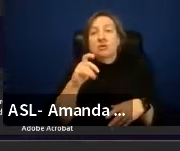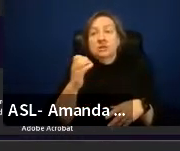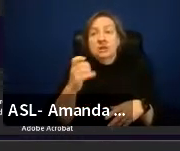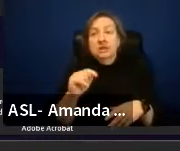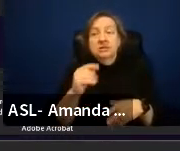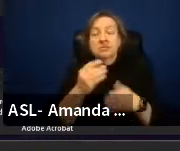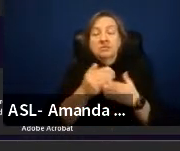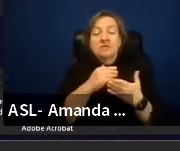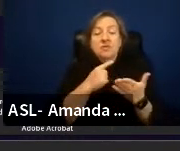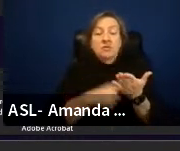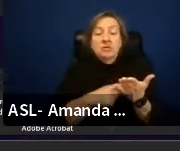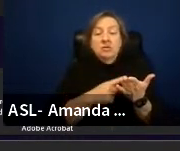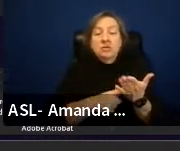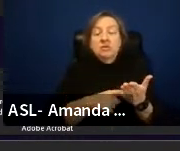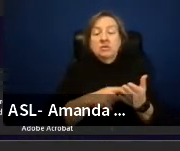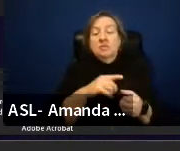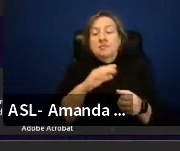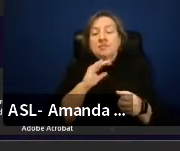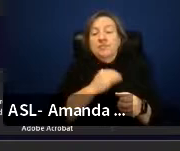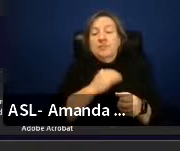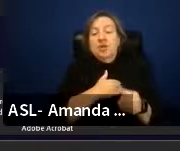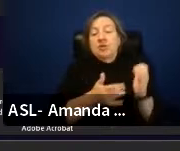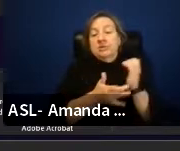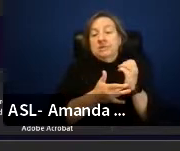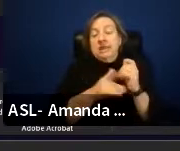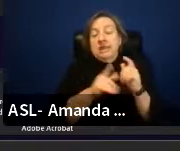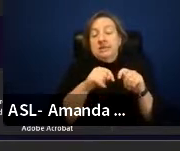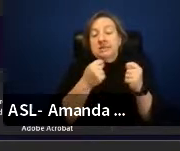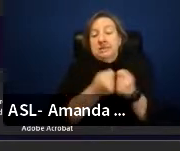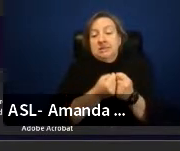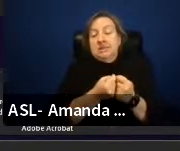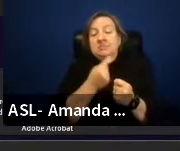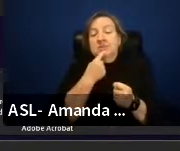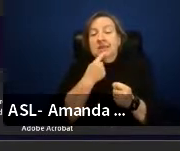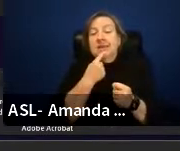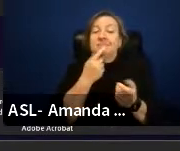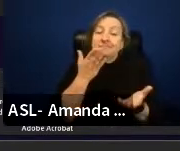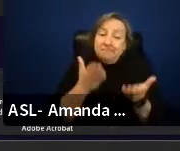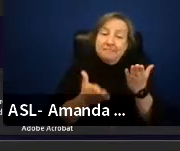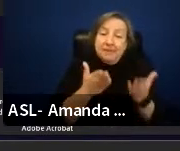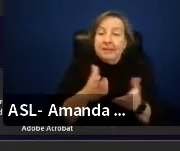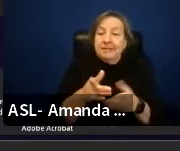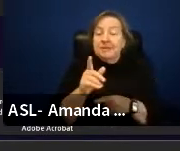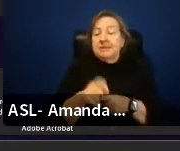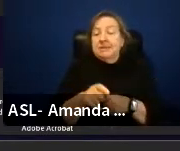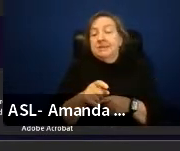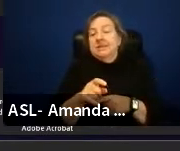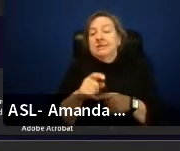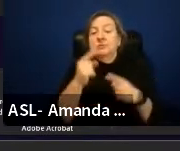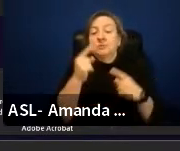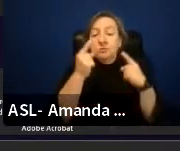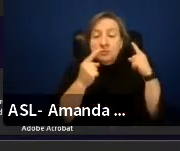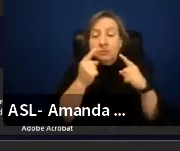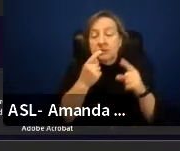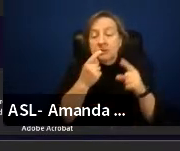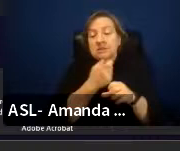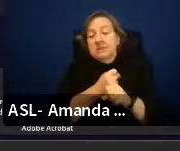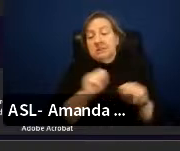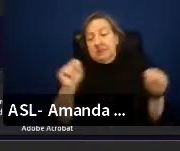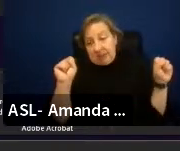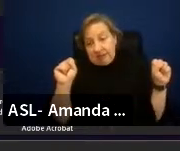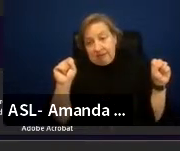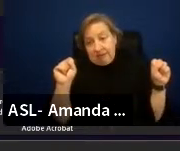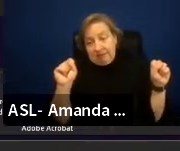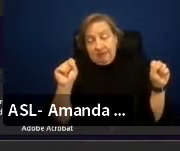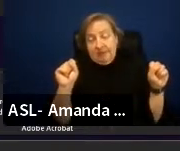for discussion is that our tech team noted, you know, there may be a need for some consideration of safety depending